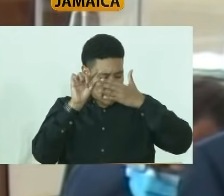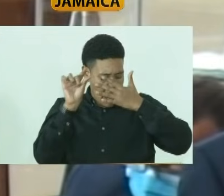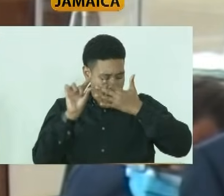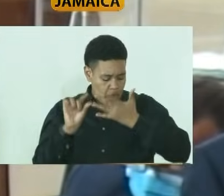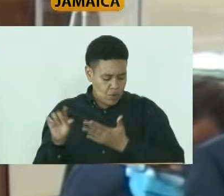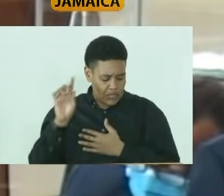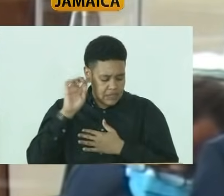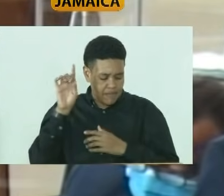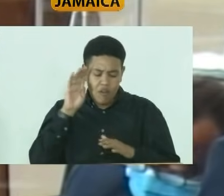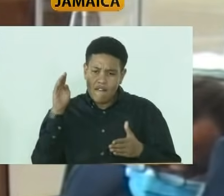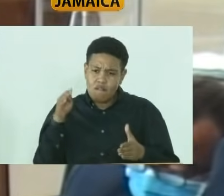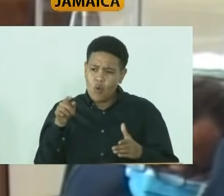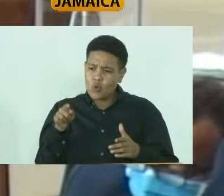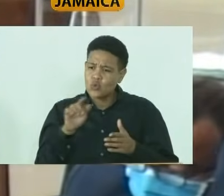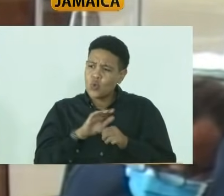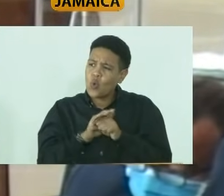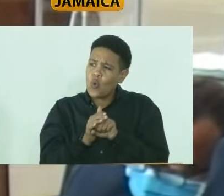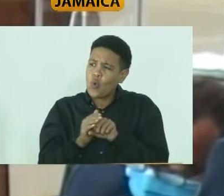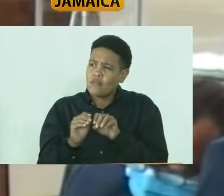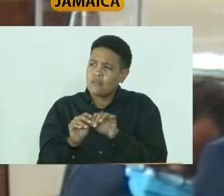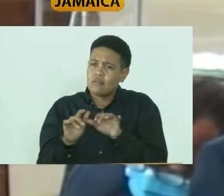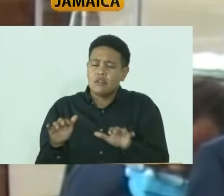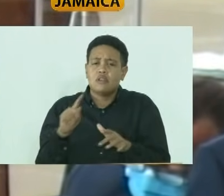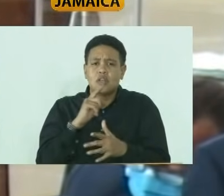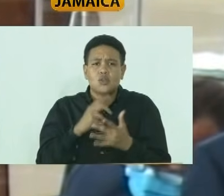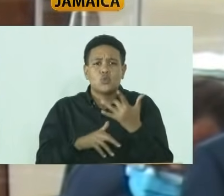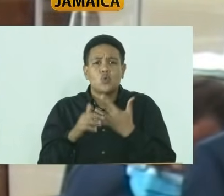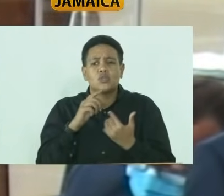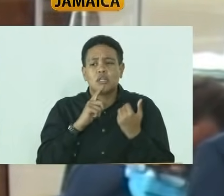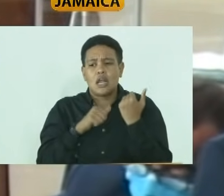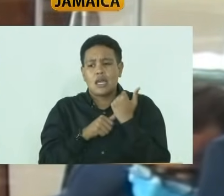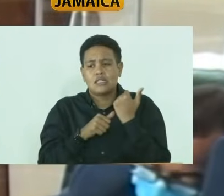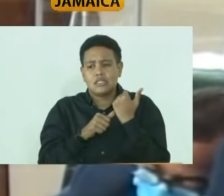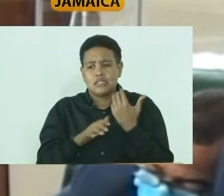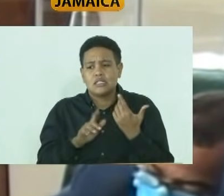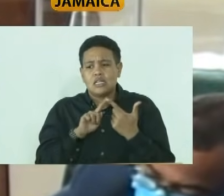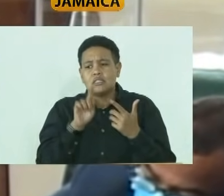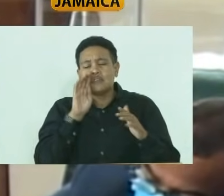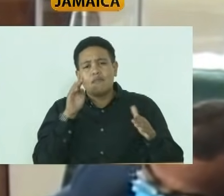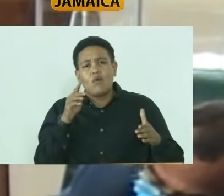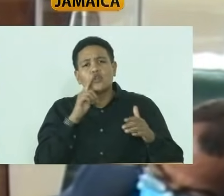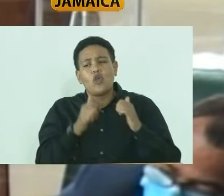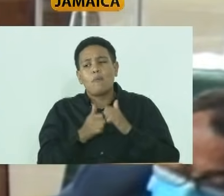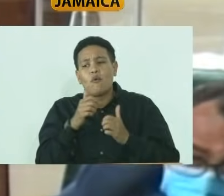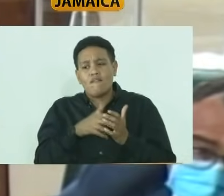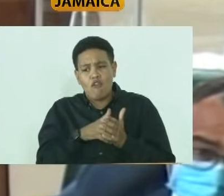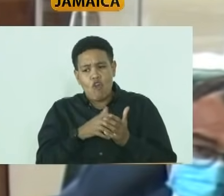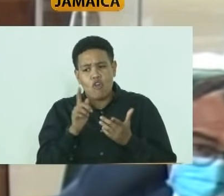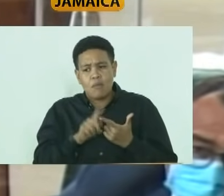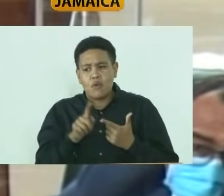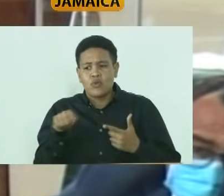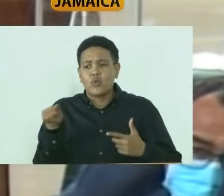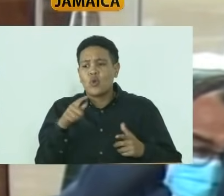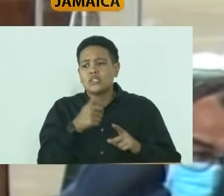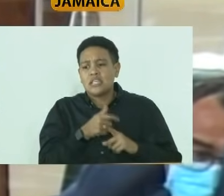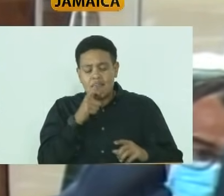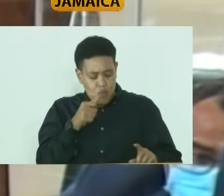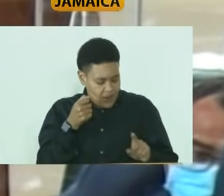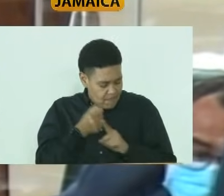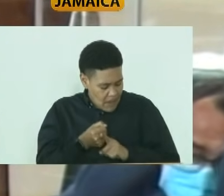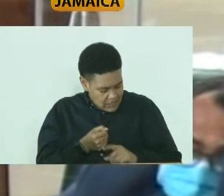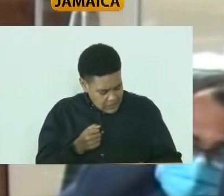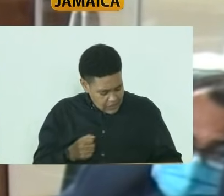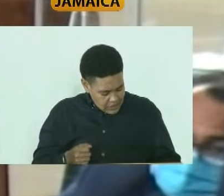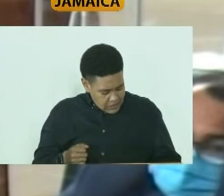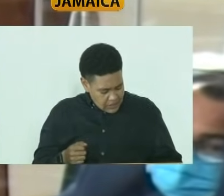for targeted COVID-19 social assistance to the most vulnerable and to those who are affected